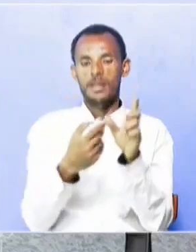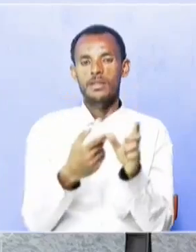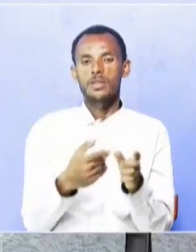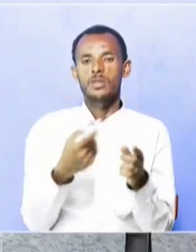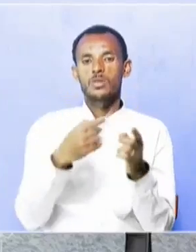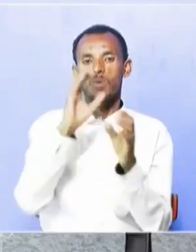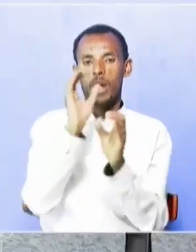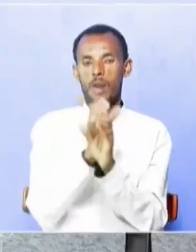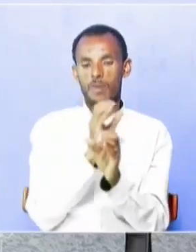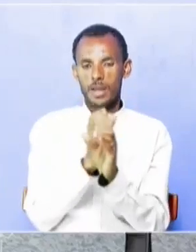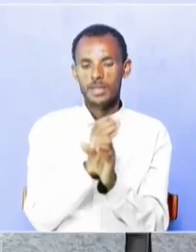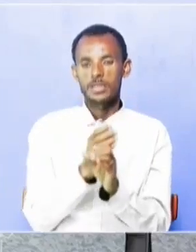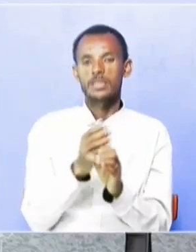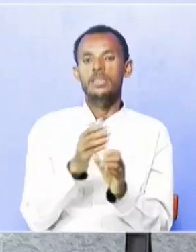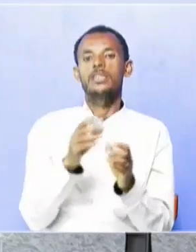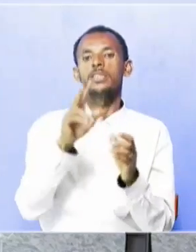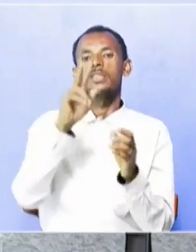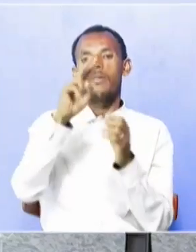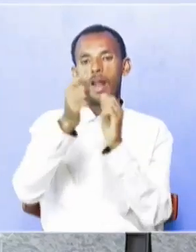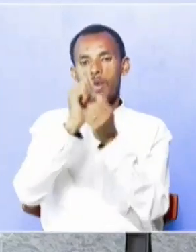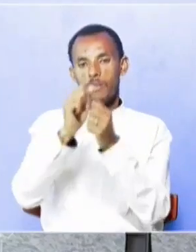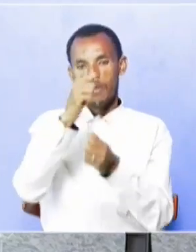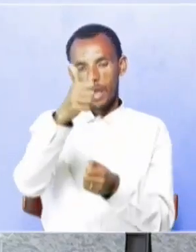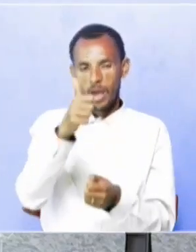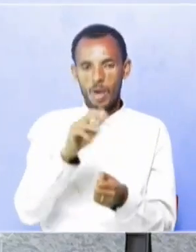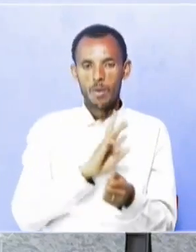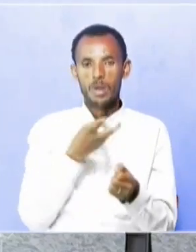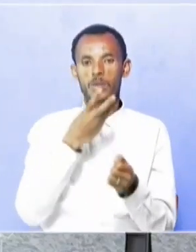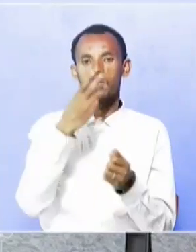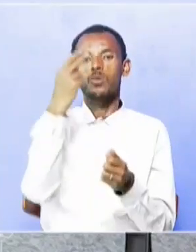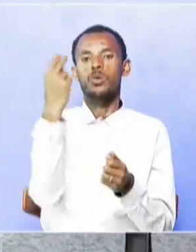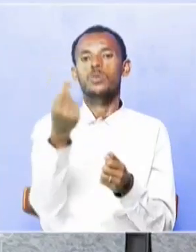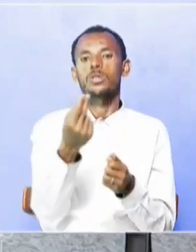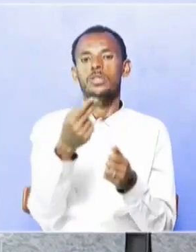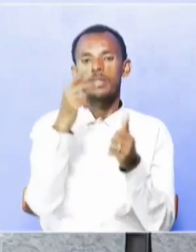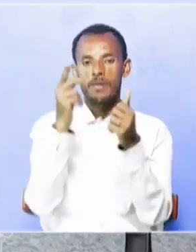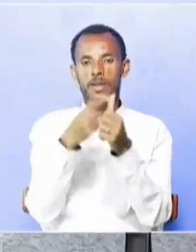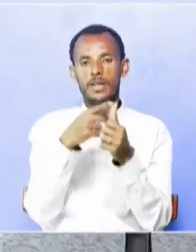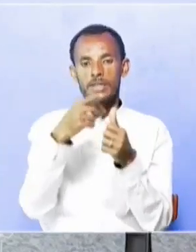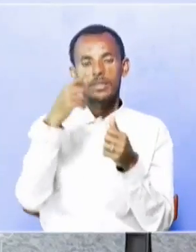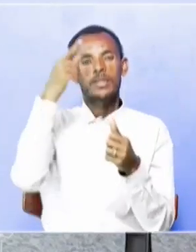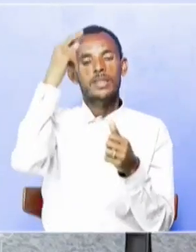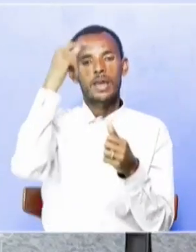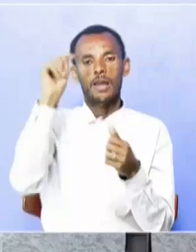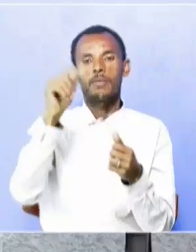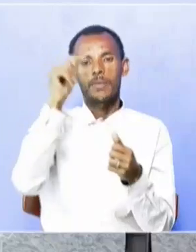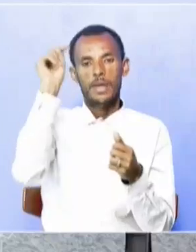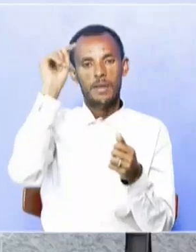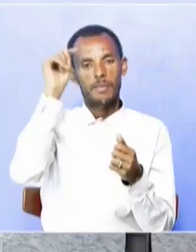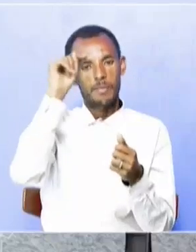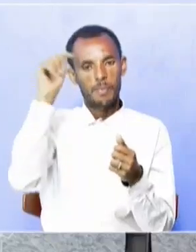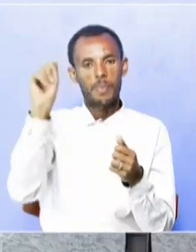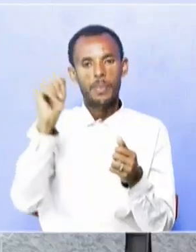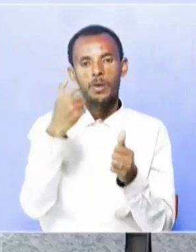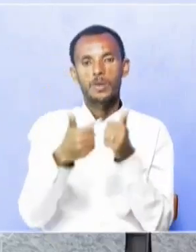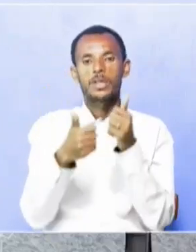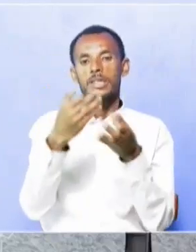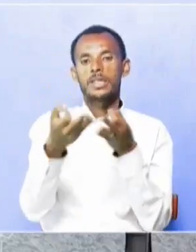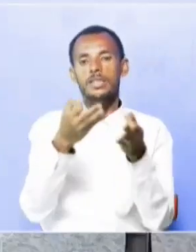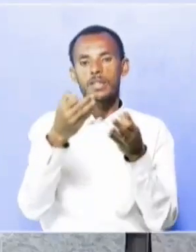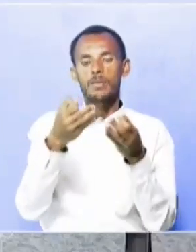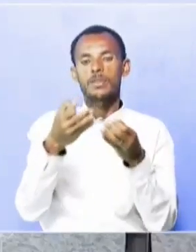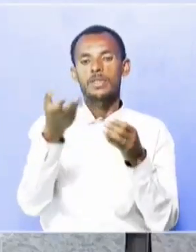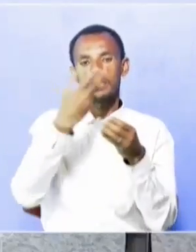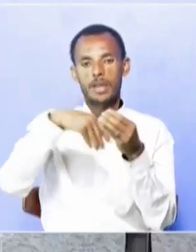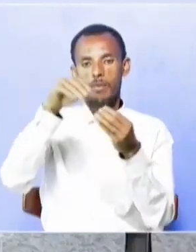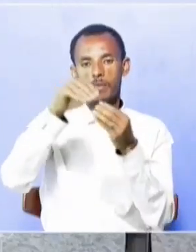to calculate the value of A, we need to apply the first theorem, or the theorem which deals about the sum